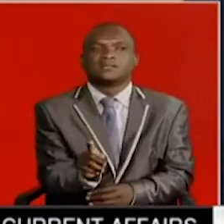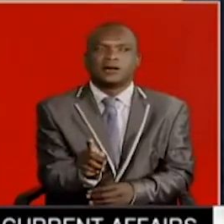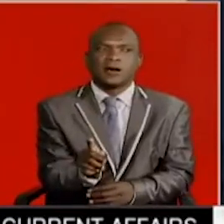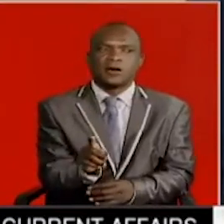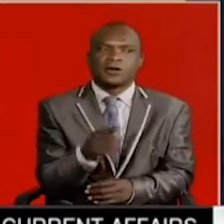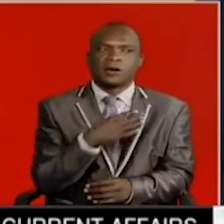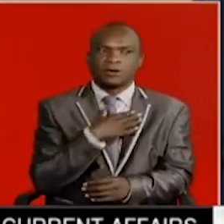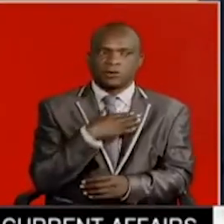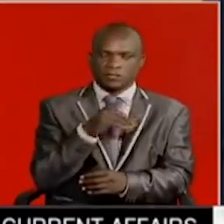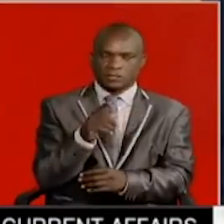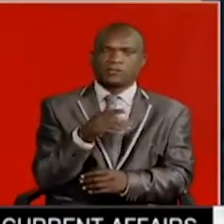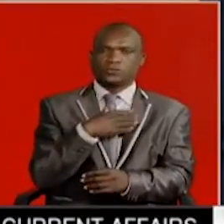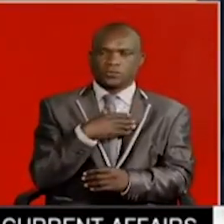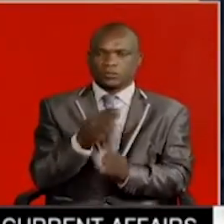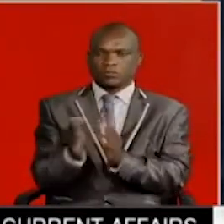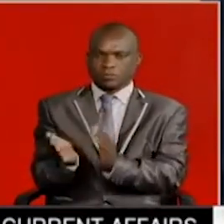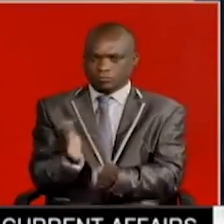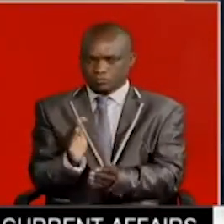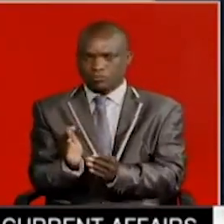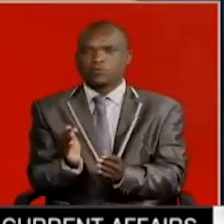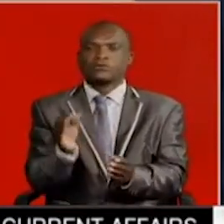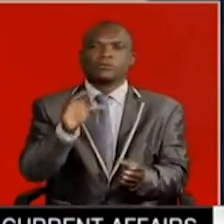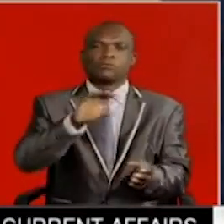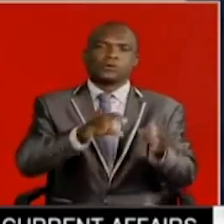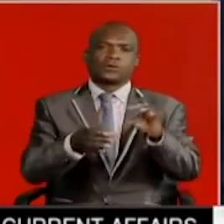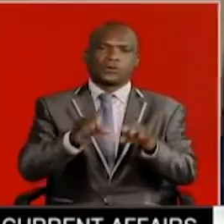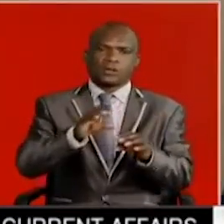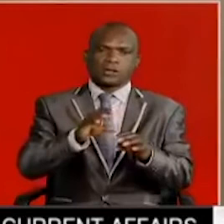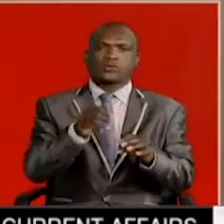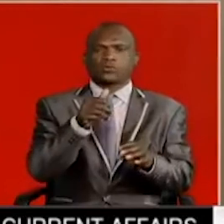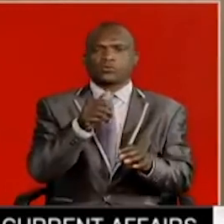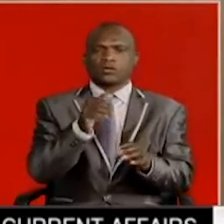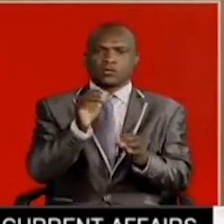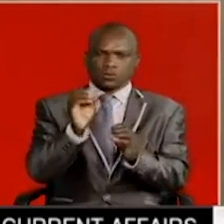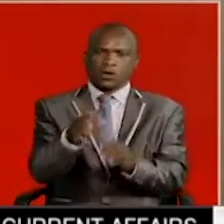other means to keep the vaccines in good shape.